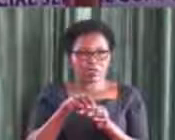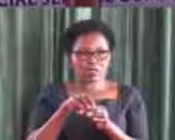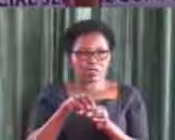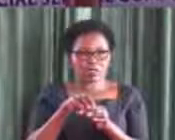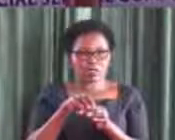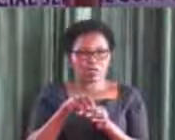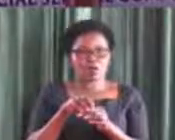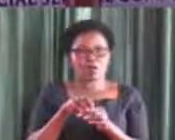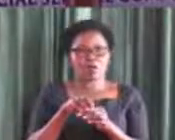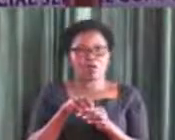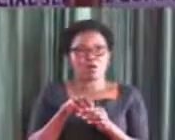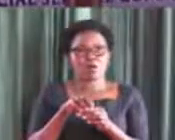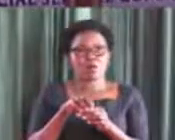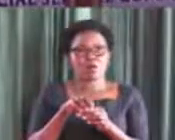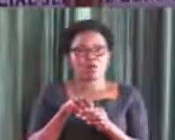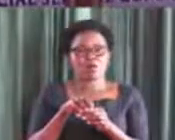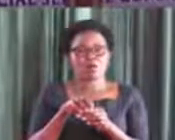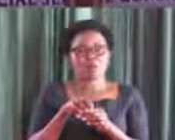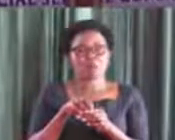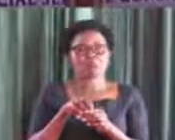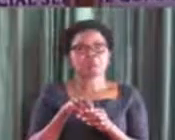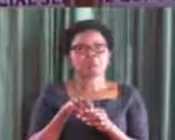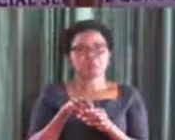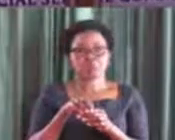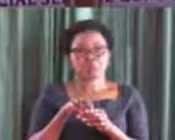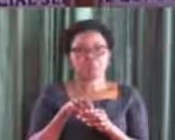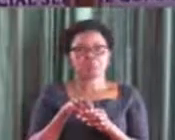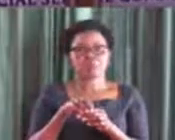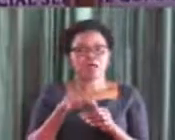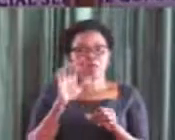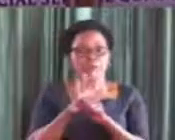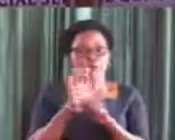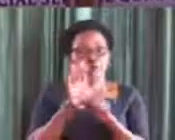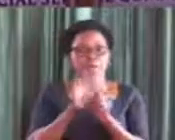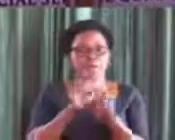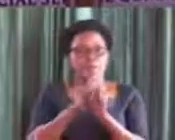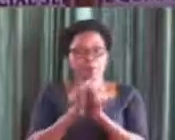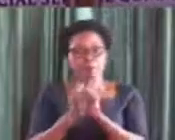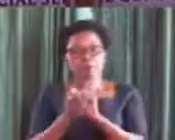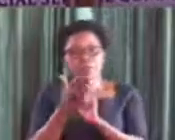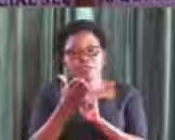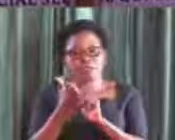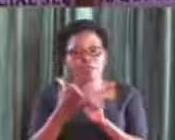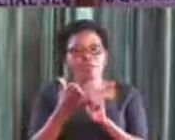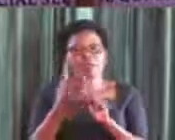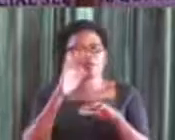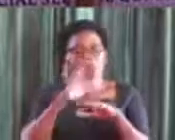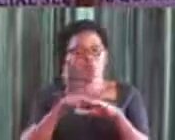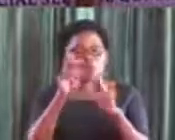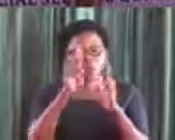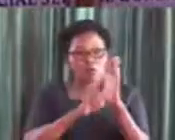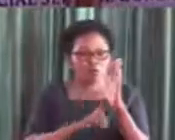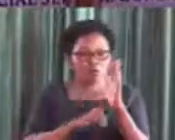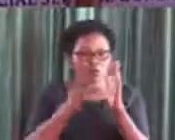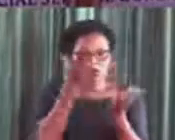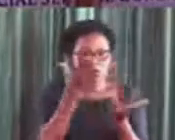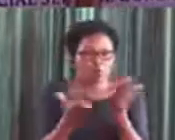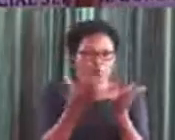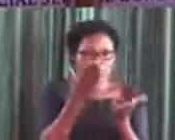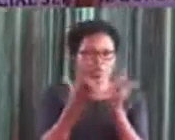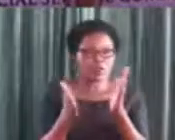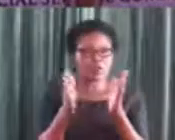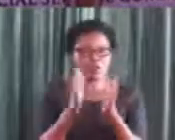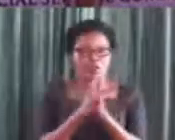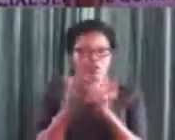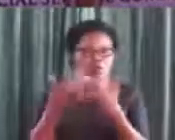And of course, there has been many amendments to the rules as compared to